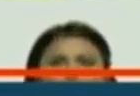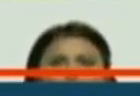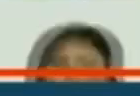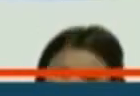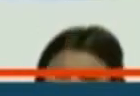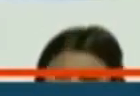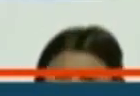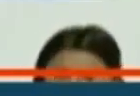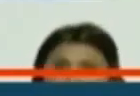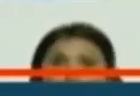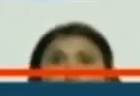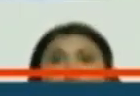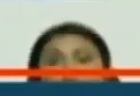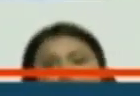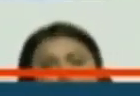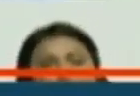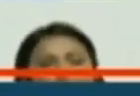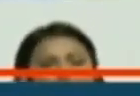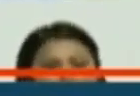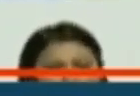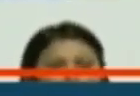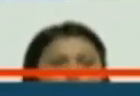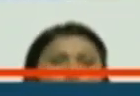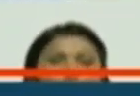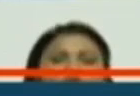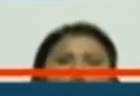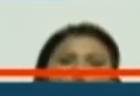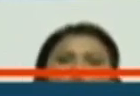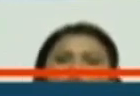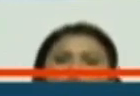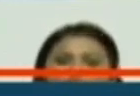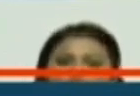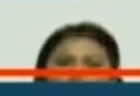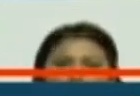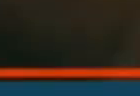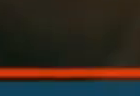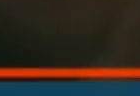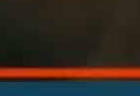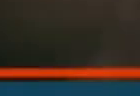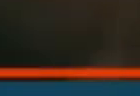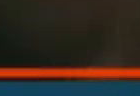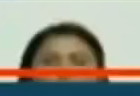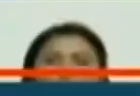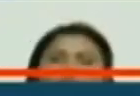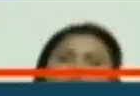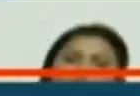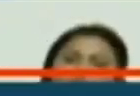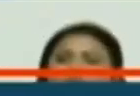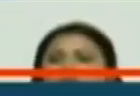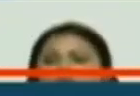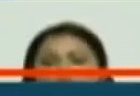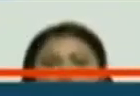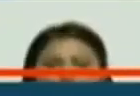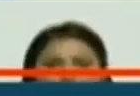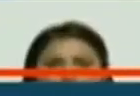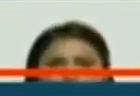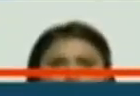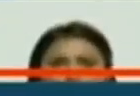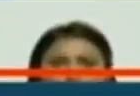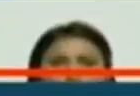Electoral Council also indicated that 90% of the polling stations for the November 19th simulation are already installed.